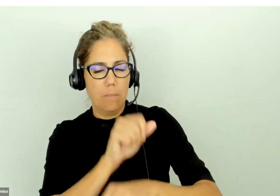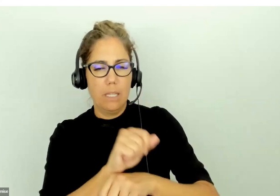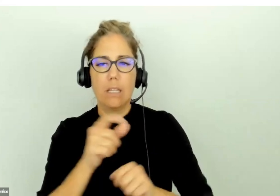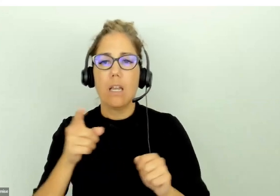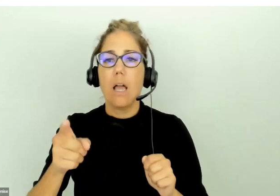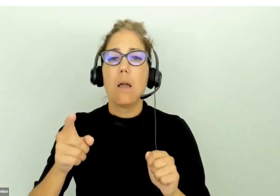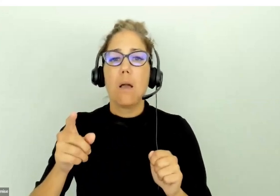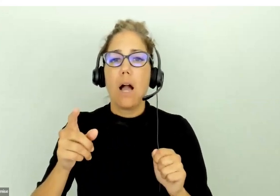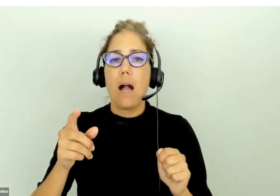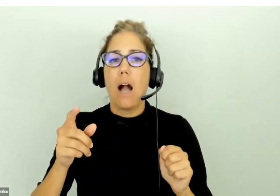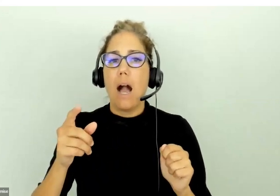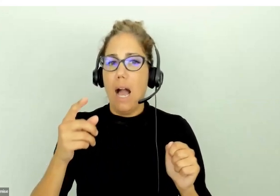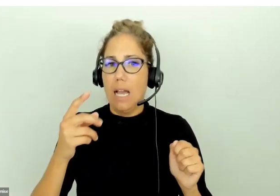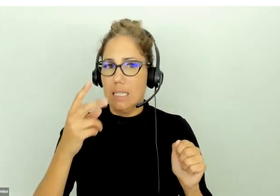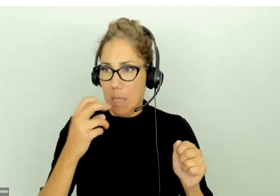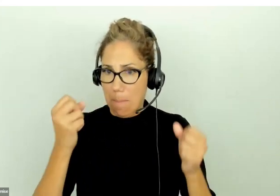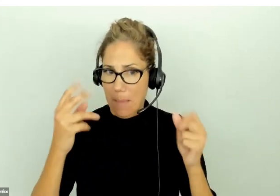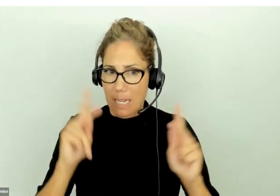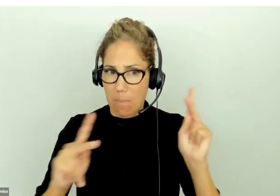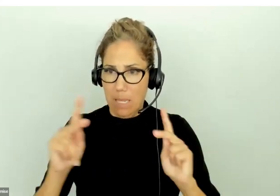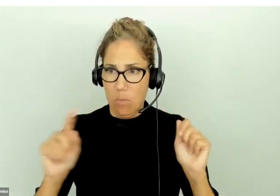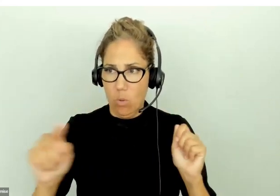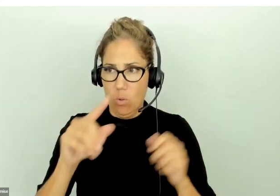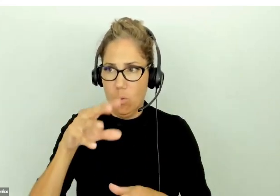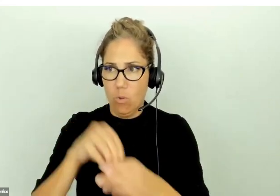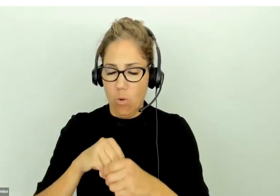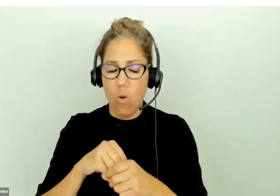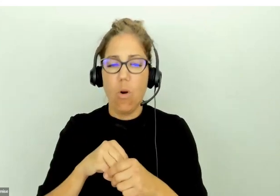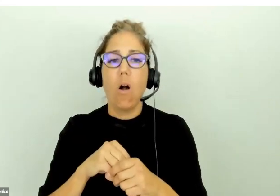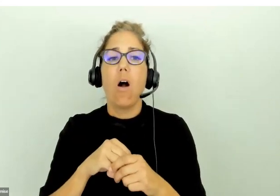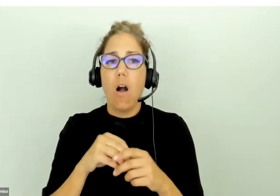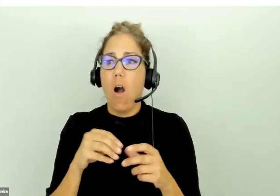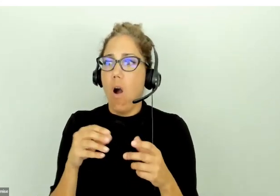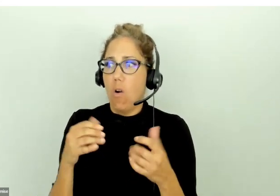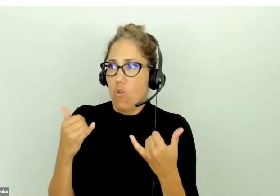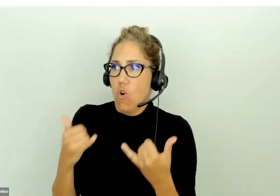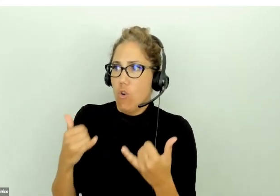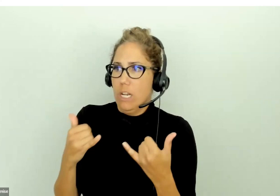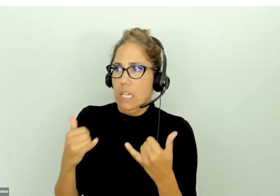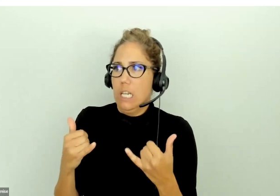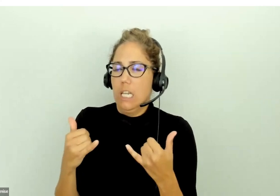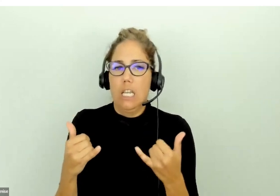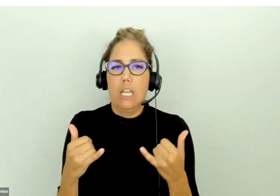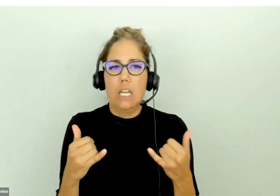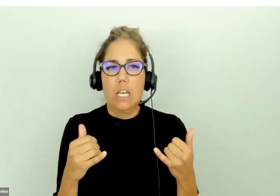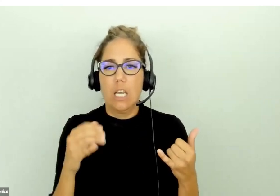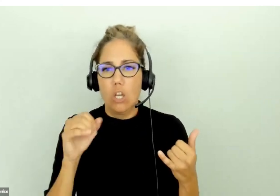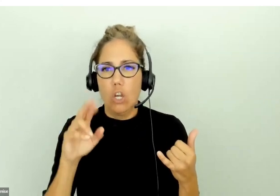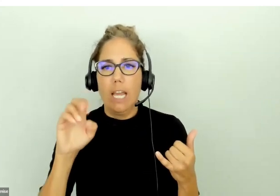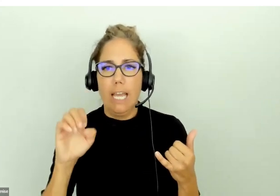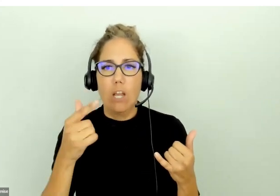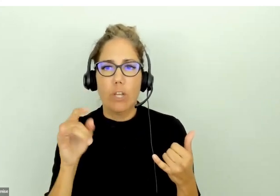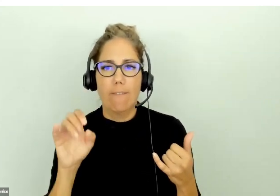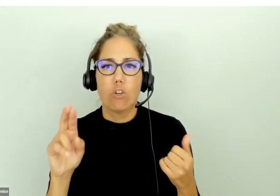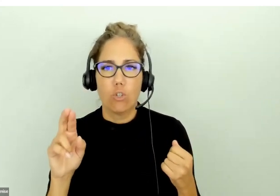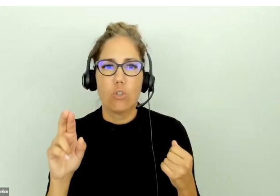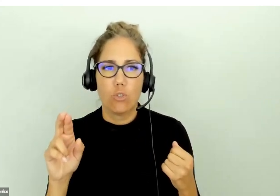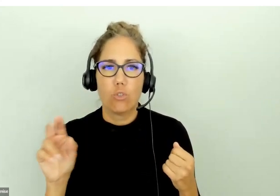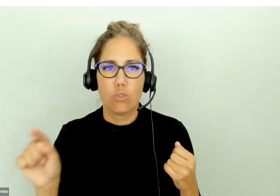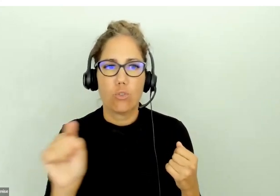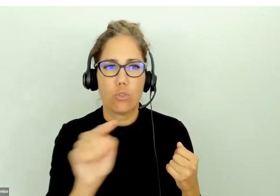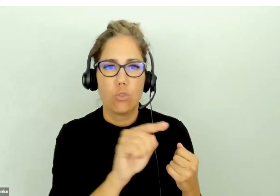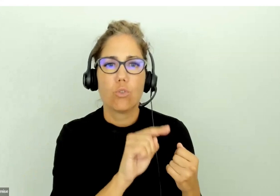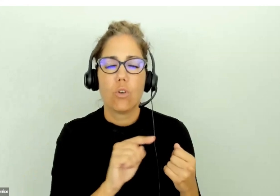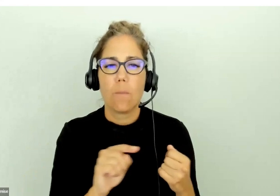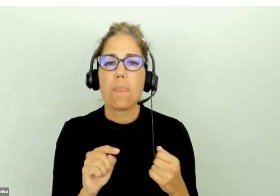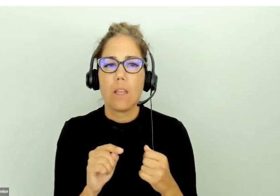are participating in this call have served as or are currently serving as caregivers.